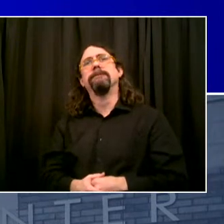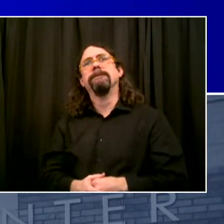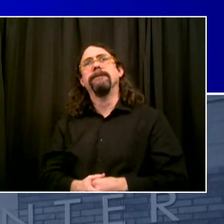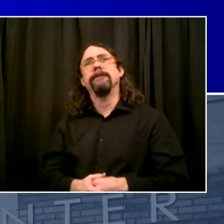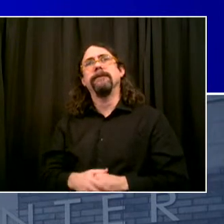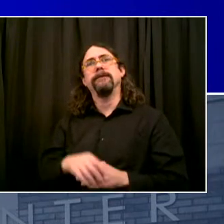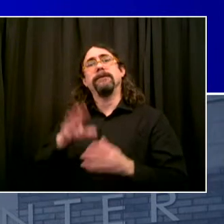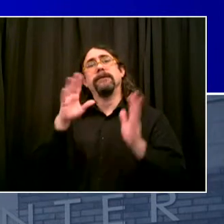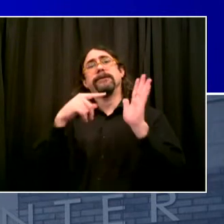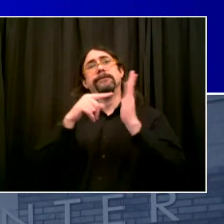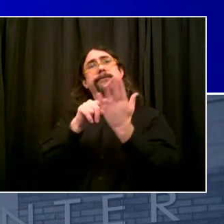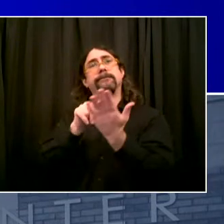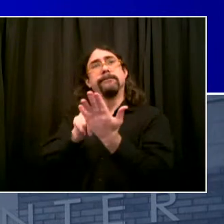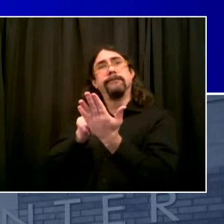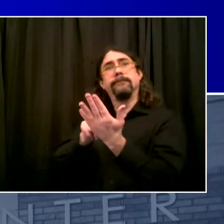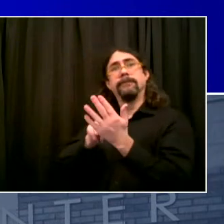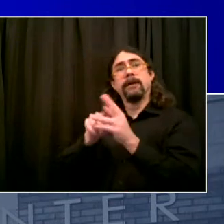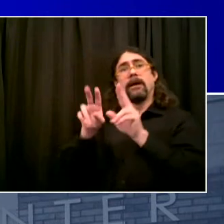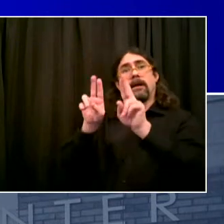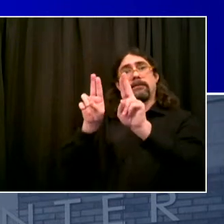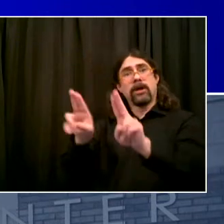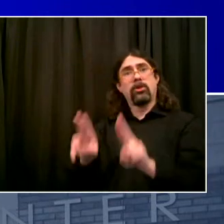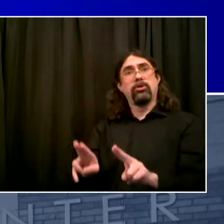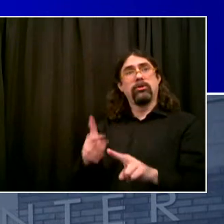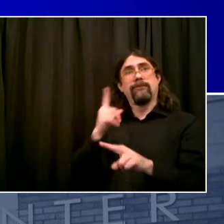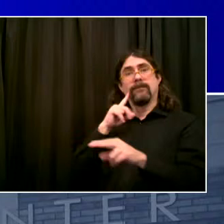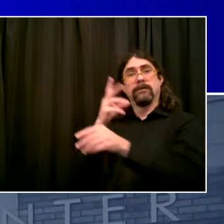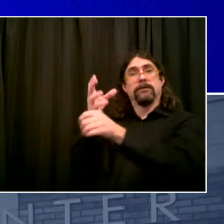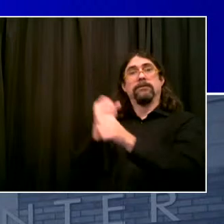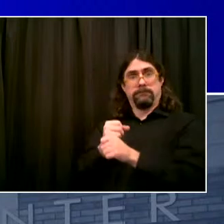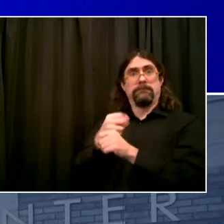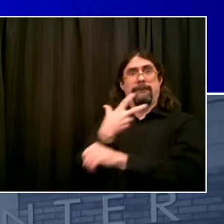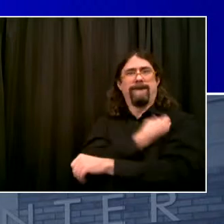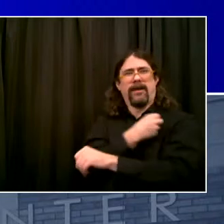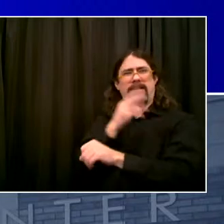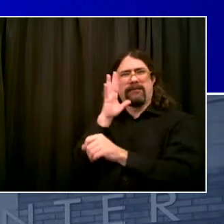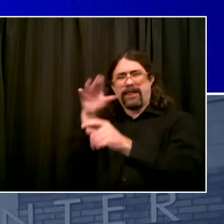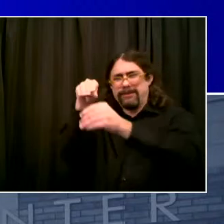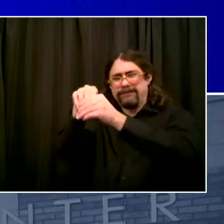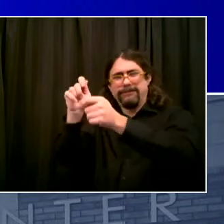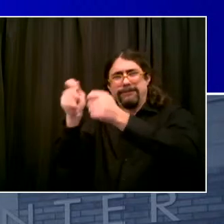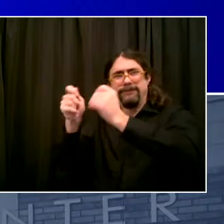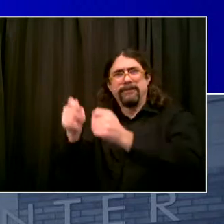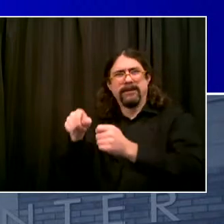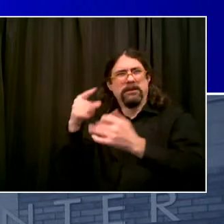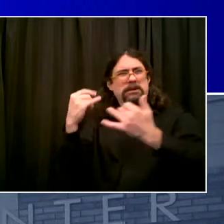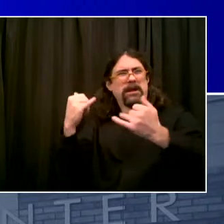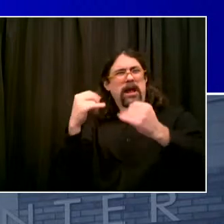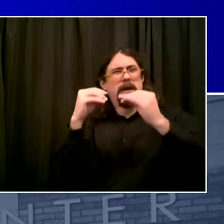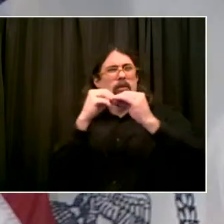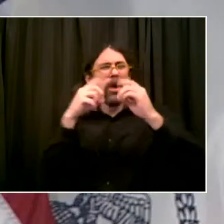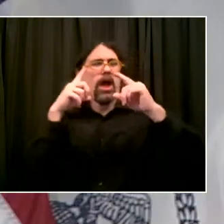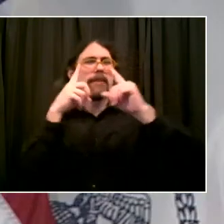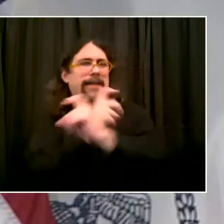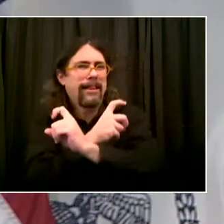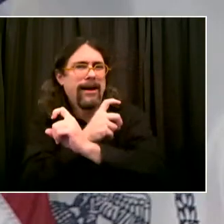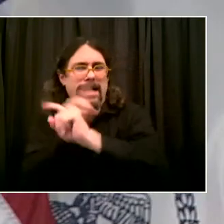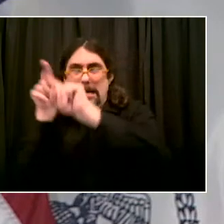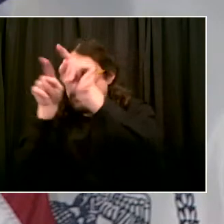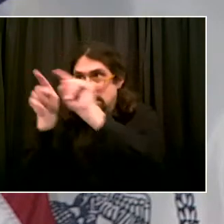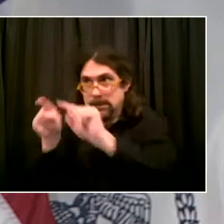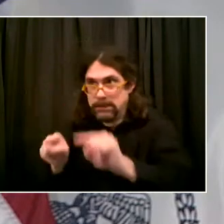lot that we are doing, a lot to be done. But first, let's go over the neighborhoods that we're focusing on, how